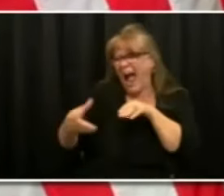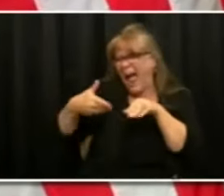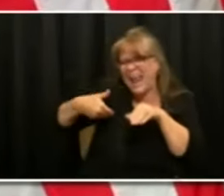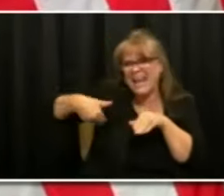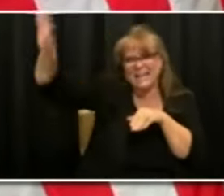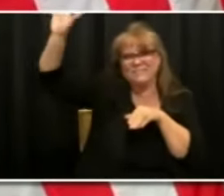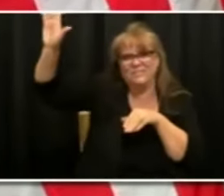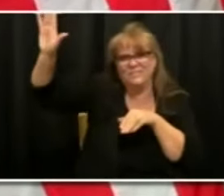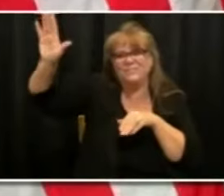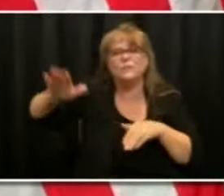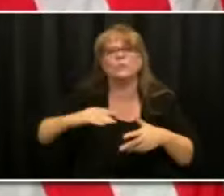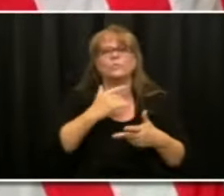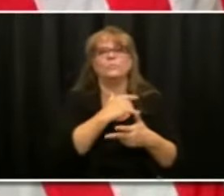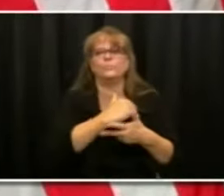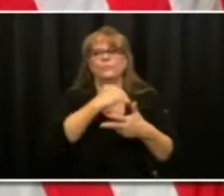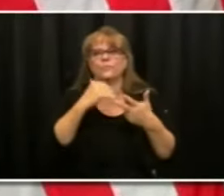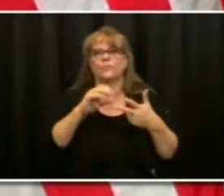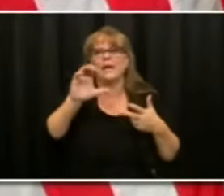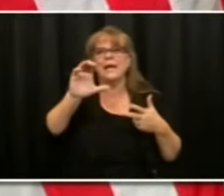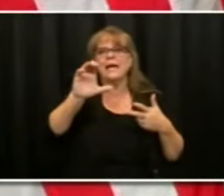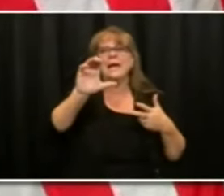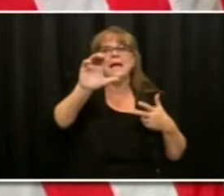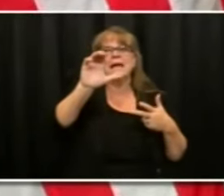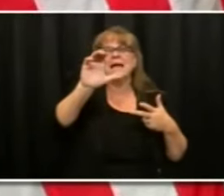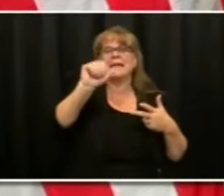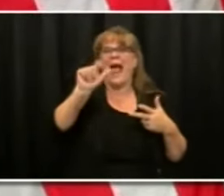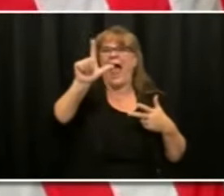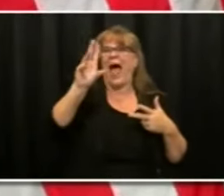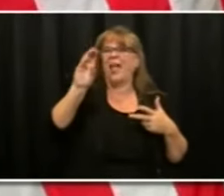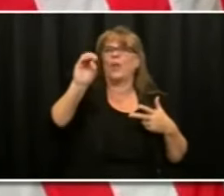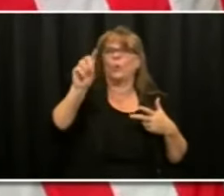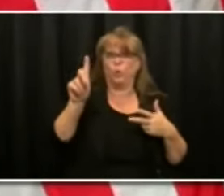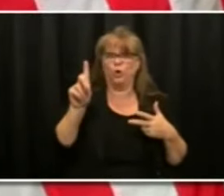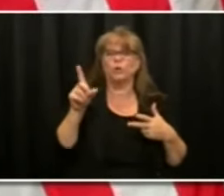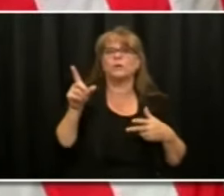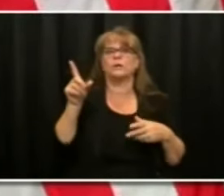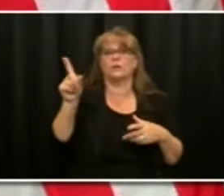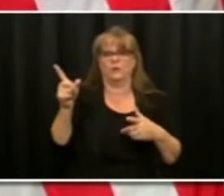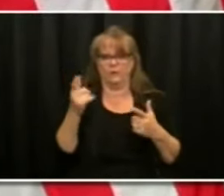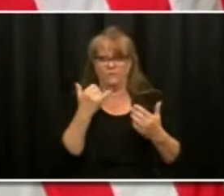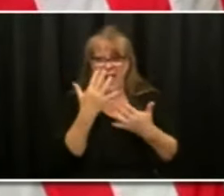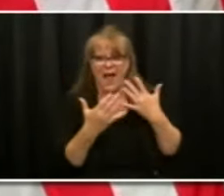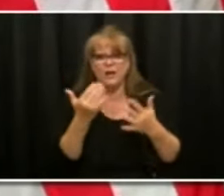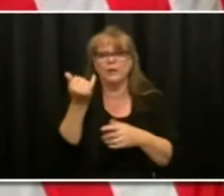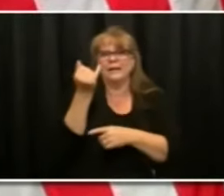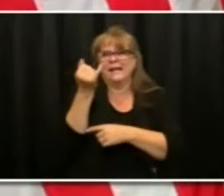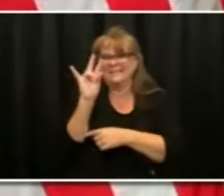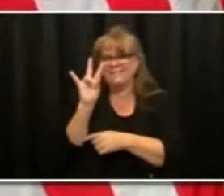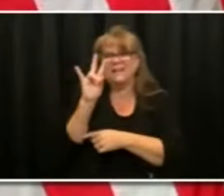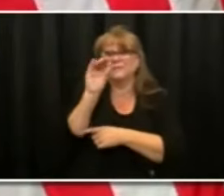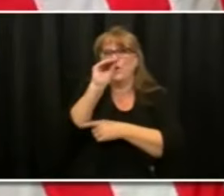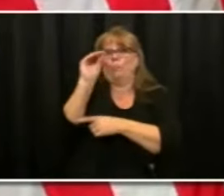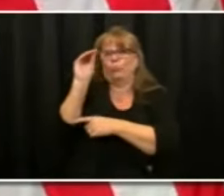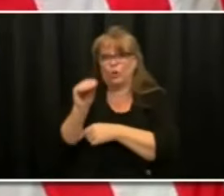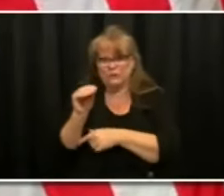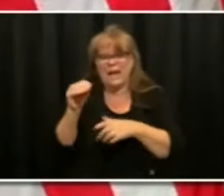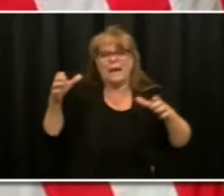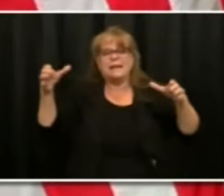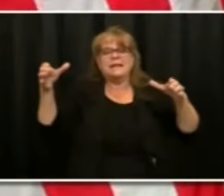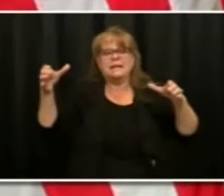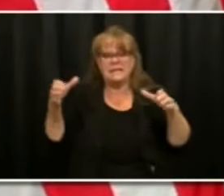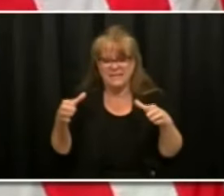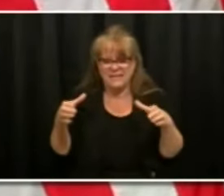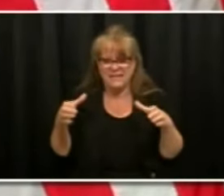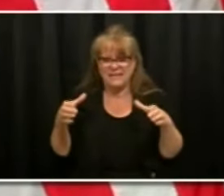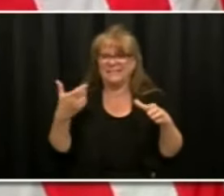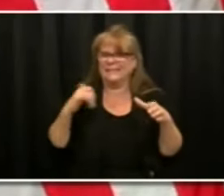9,365 acres, 17% containment. There are still mandatory evacuations in place. Some residents have moved back. Check if you